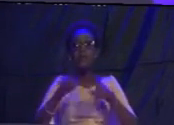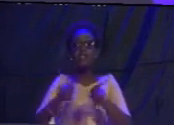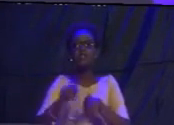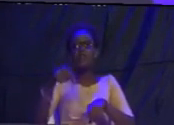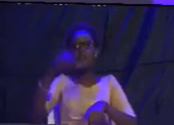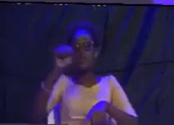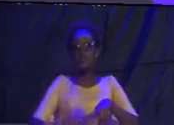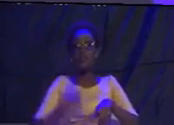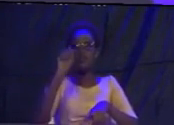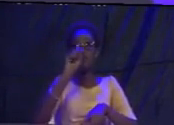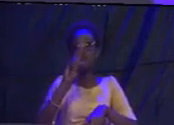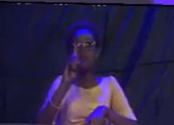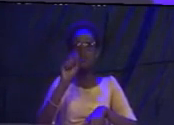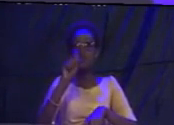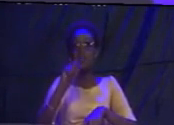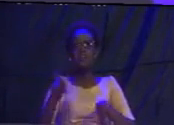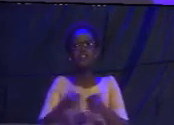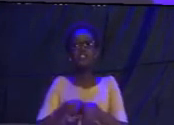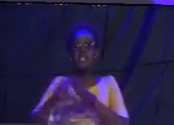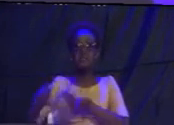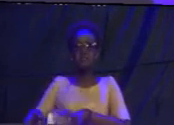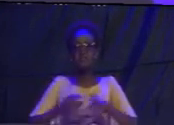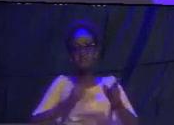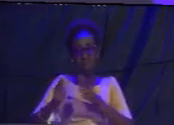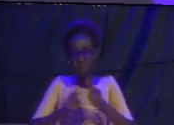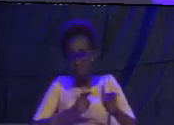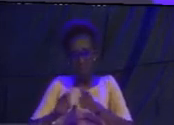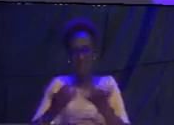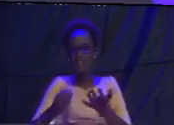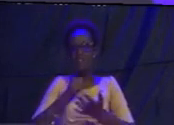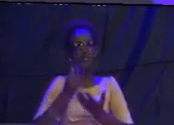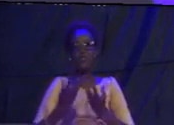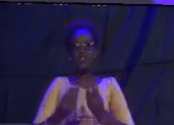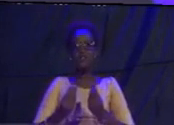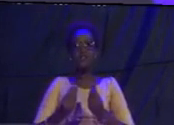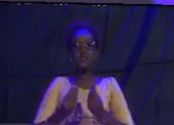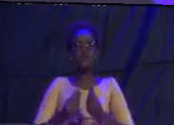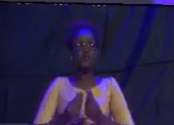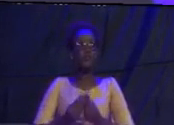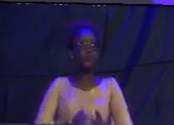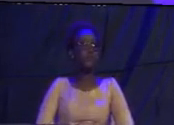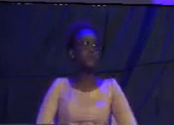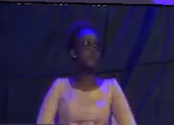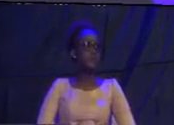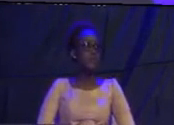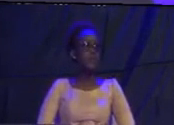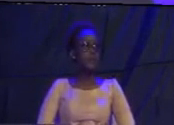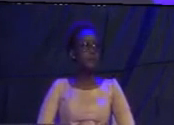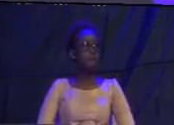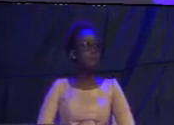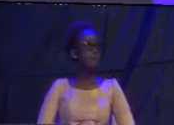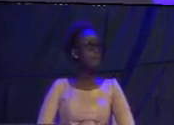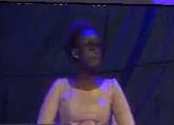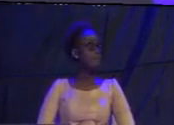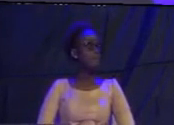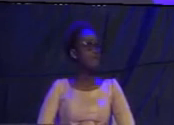bamaranye. Ibi ni ibintu byabake cyane. The youngest African nation, South Sudan, is now in trouble. We thought the problem was over when